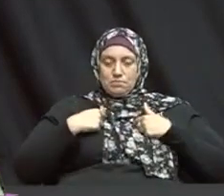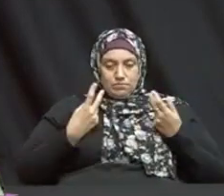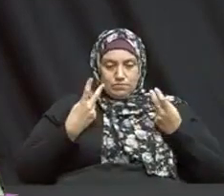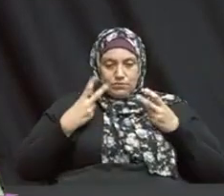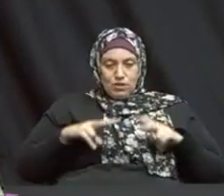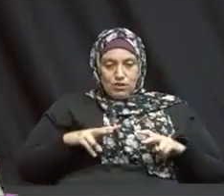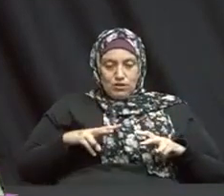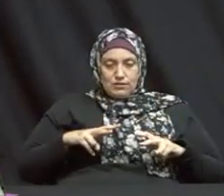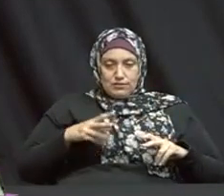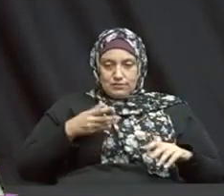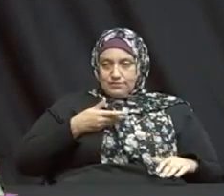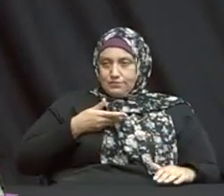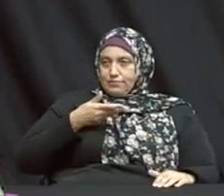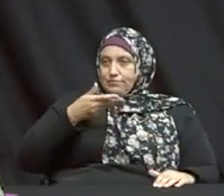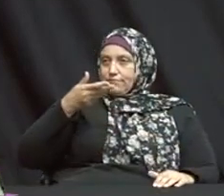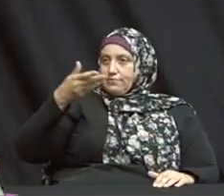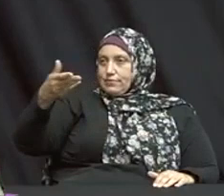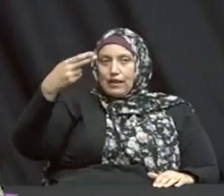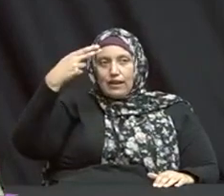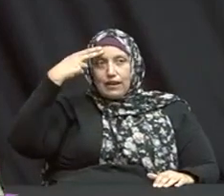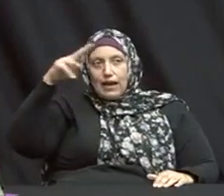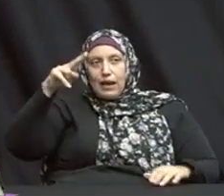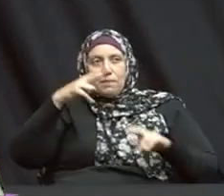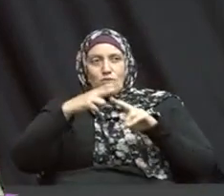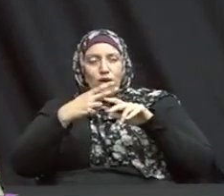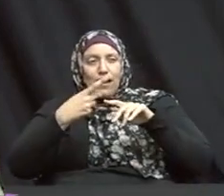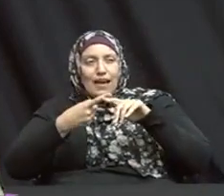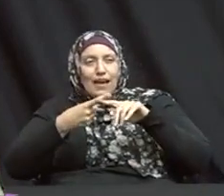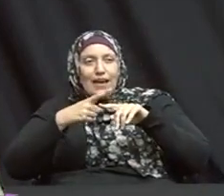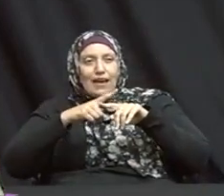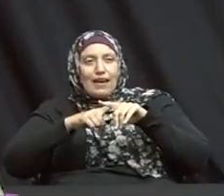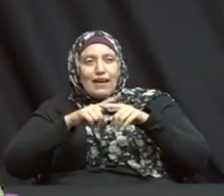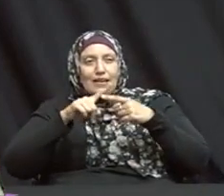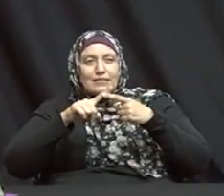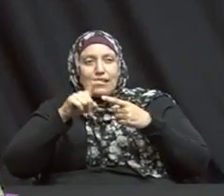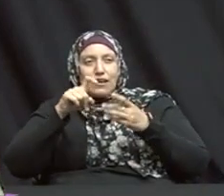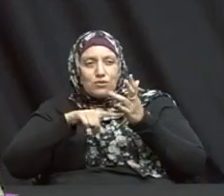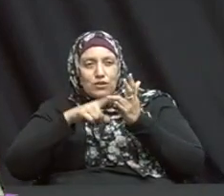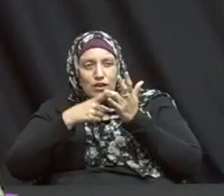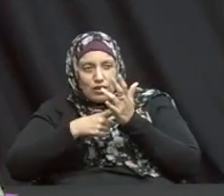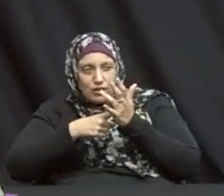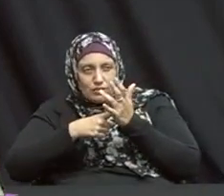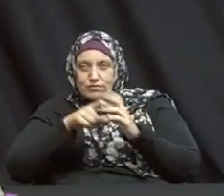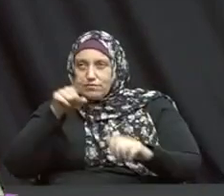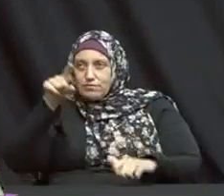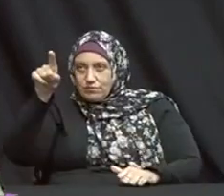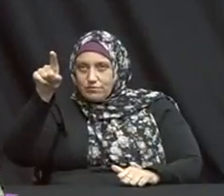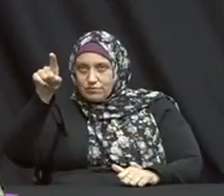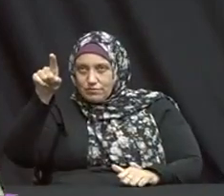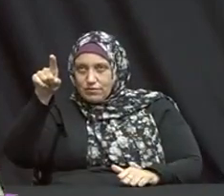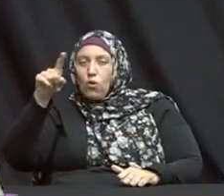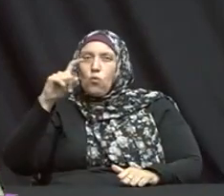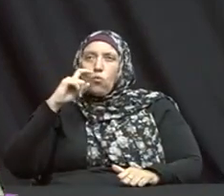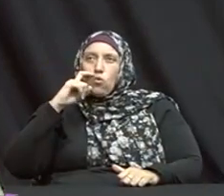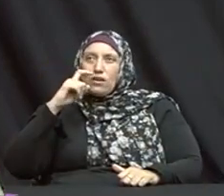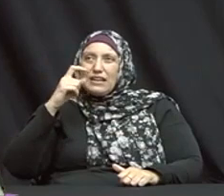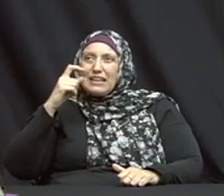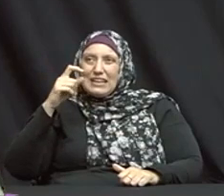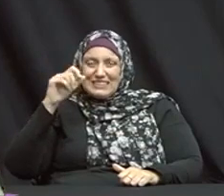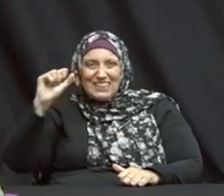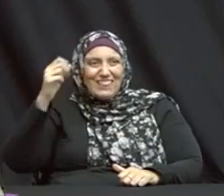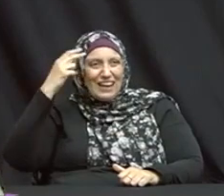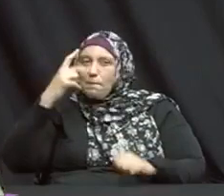name. And although the house would remain in the name of the executor does not own the house. They hold it in trust for the child